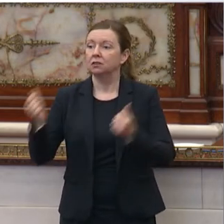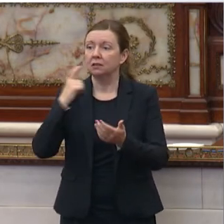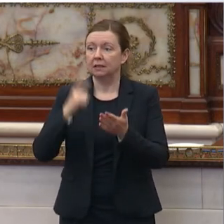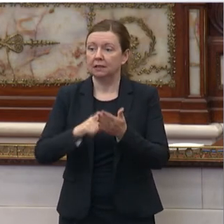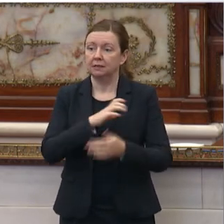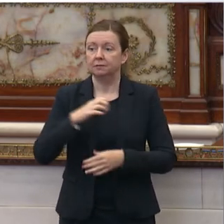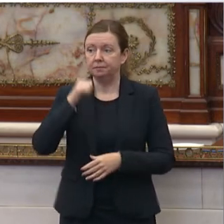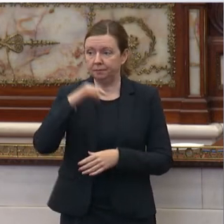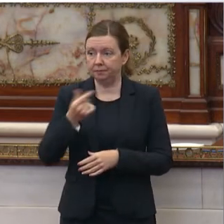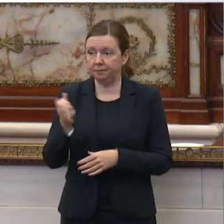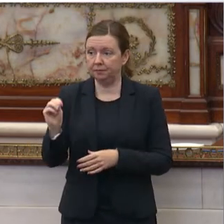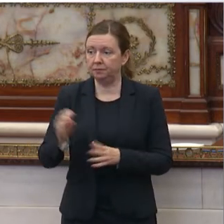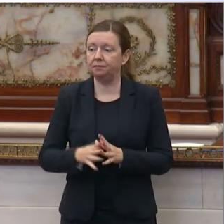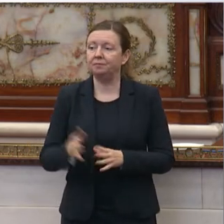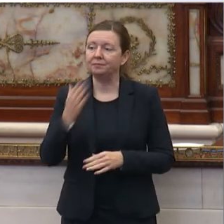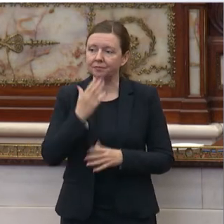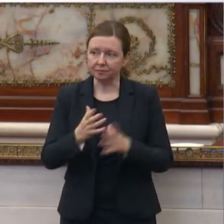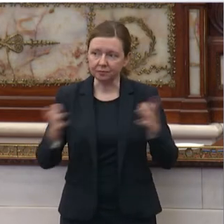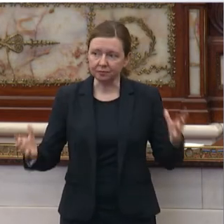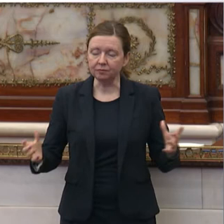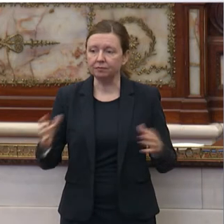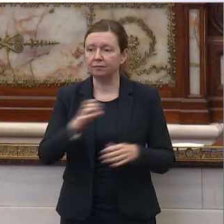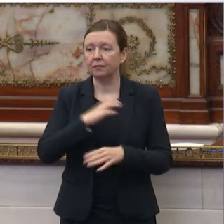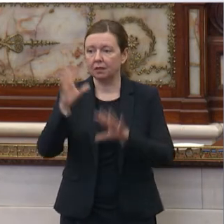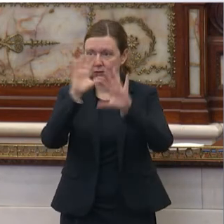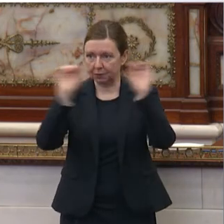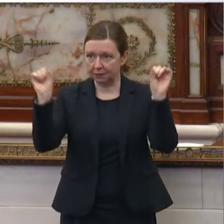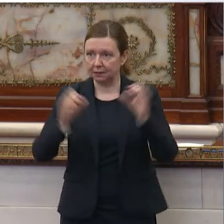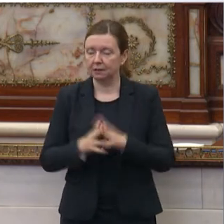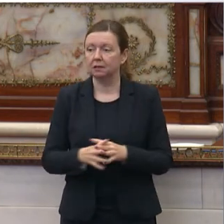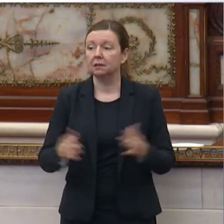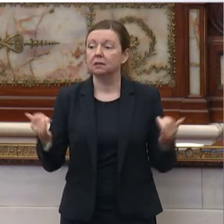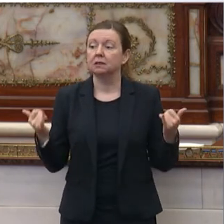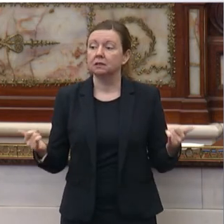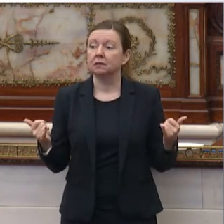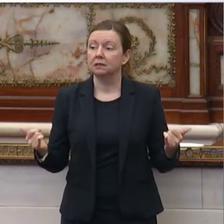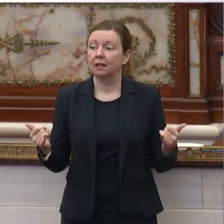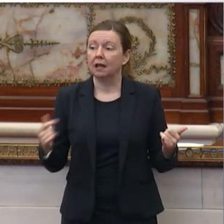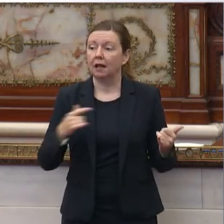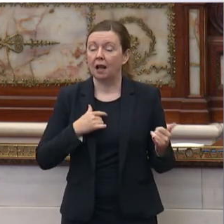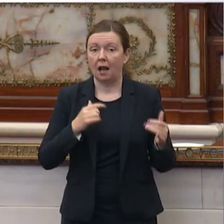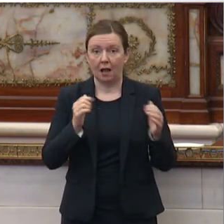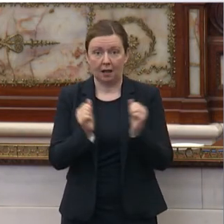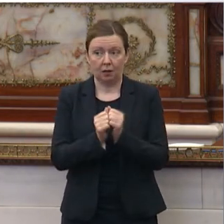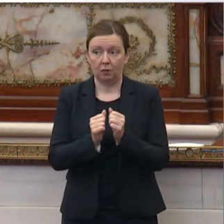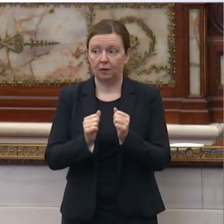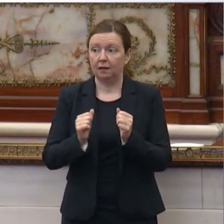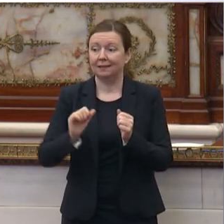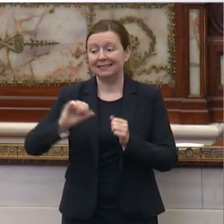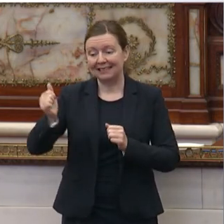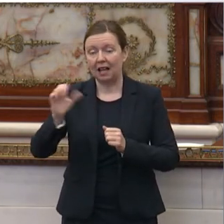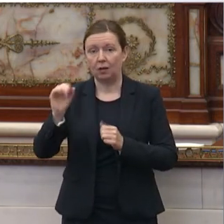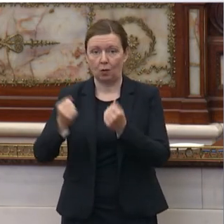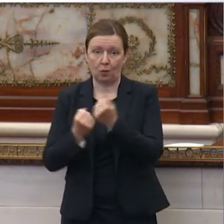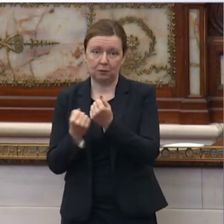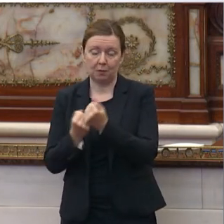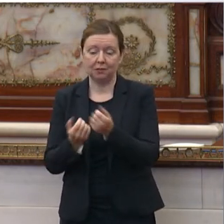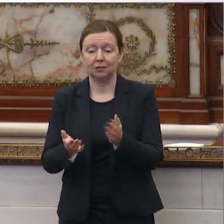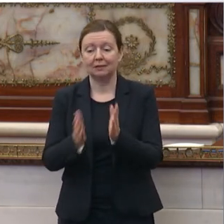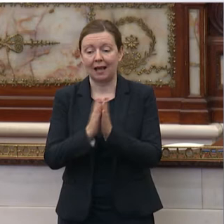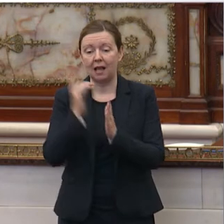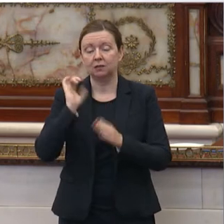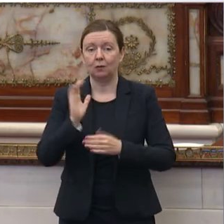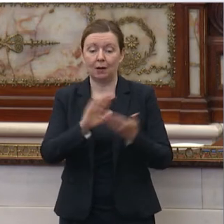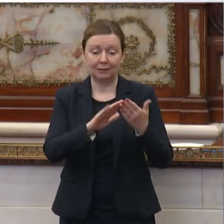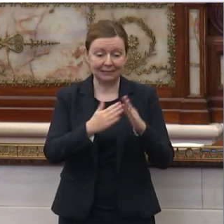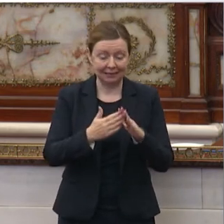Gim. Thank you so much, Council President. Today, I, along with 10 co-sponsors, calls upon our city